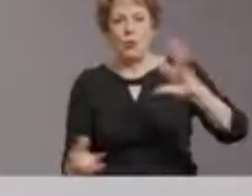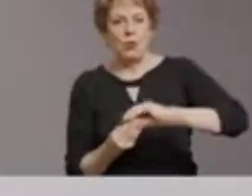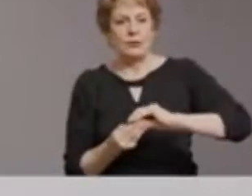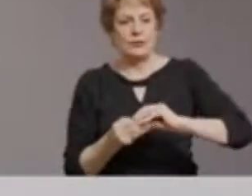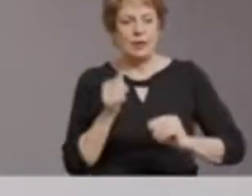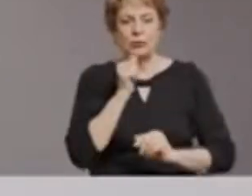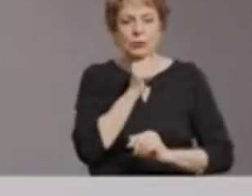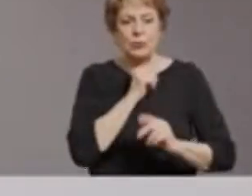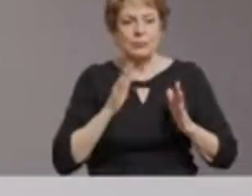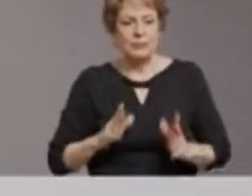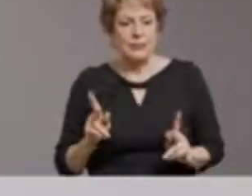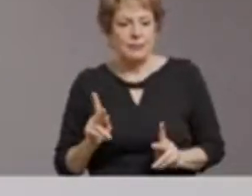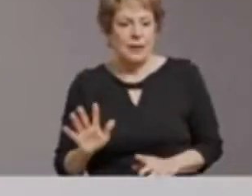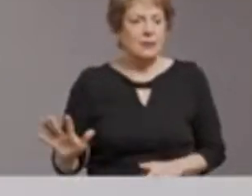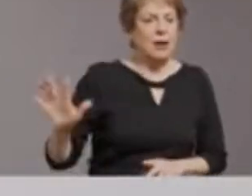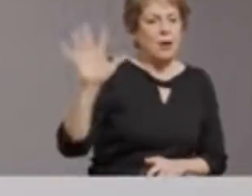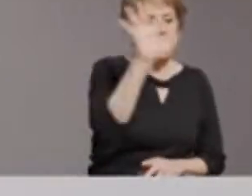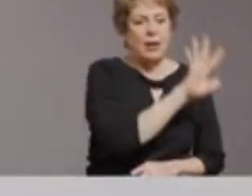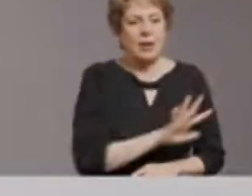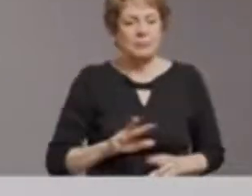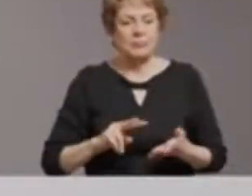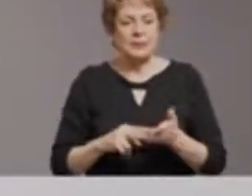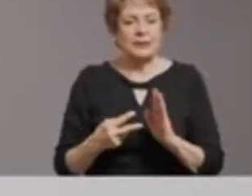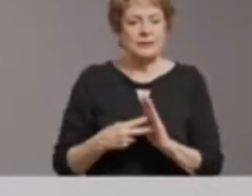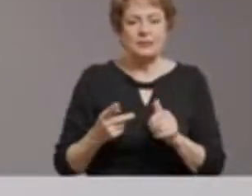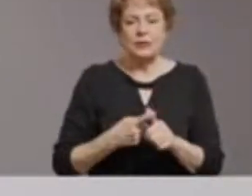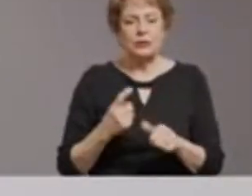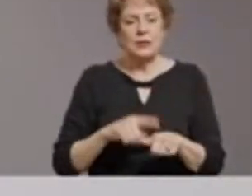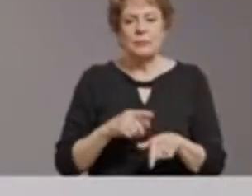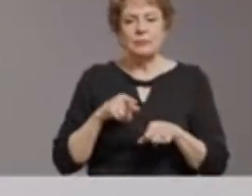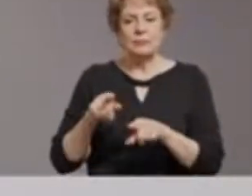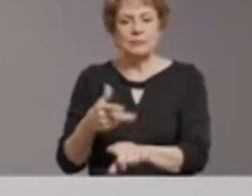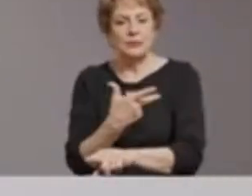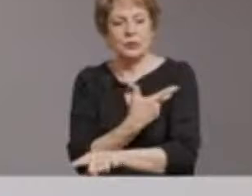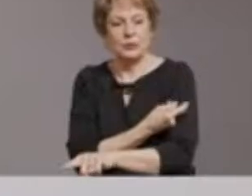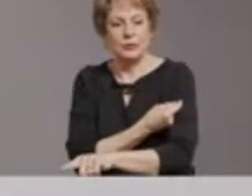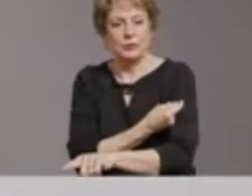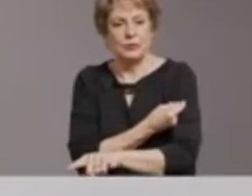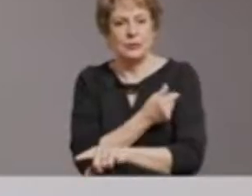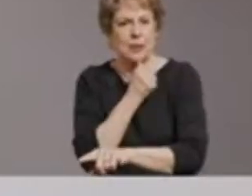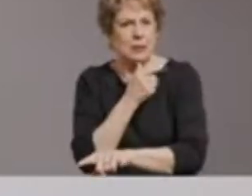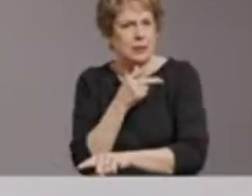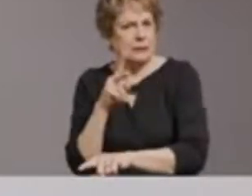And that's just people who've gotten first dose. So that's not fully vaccinated.